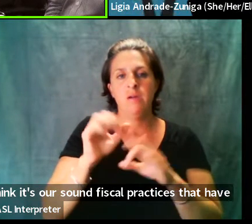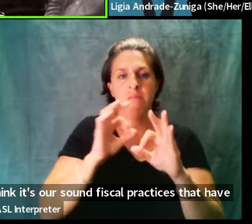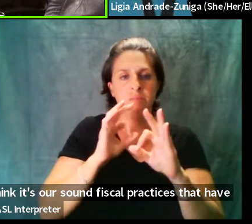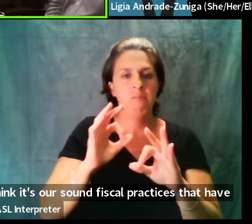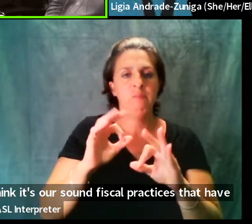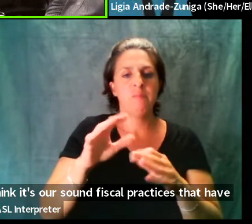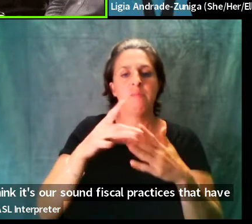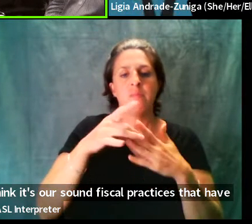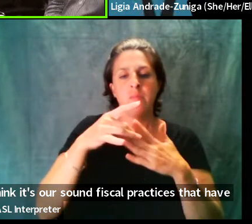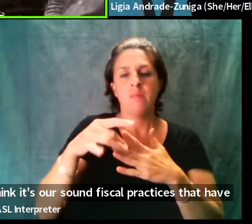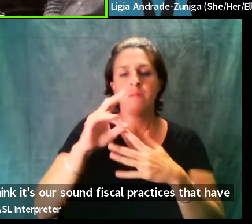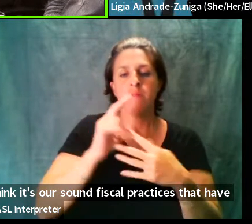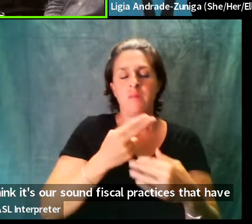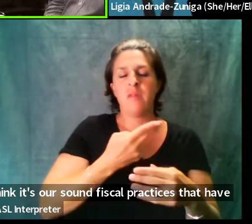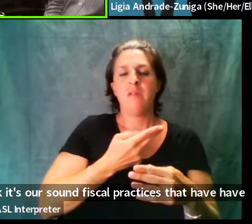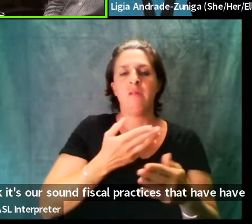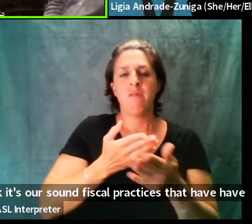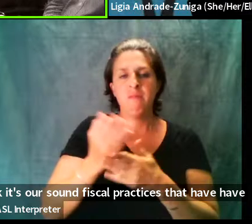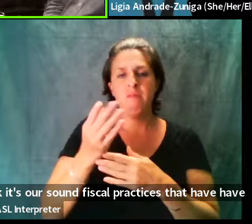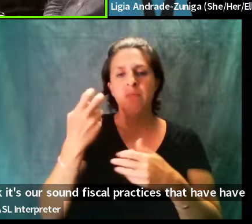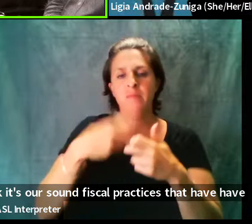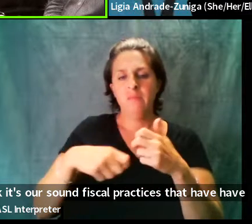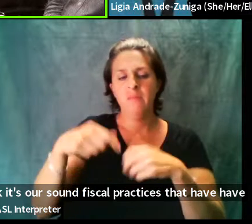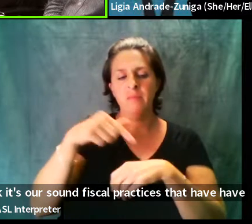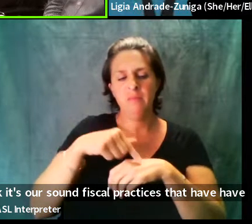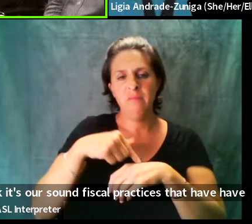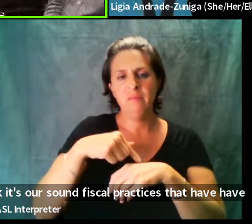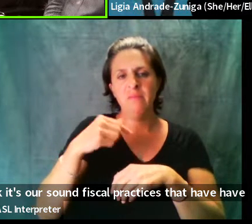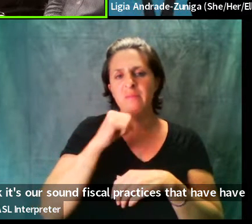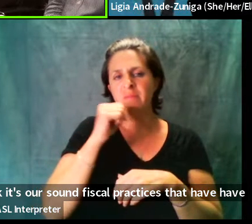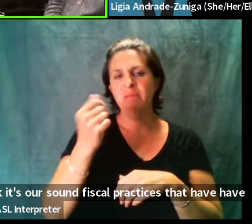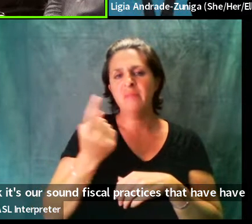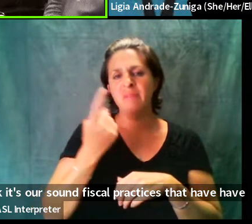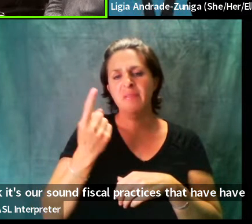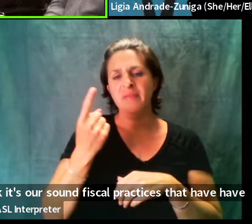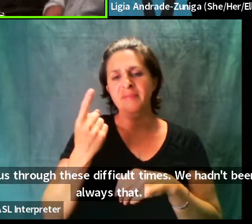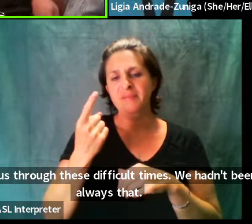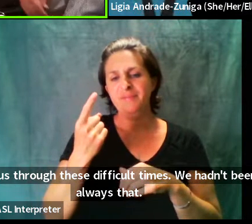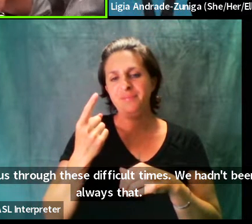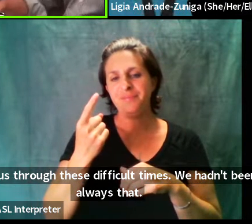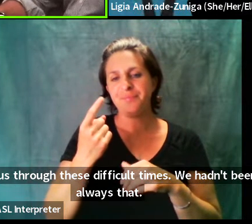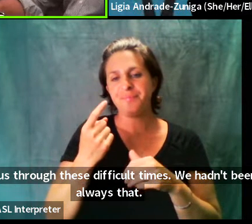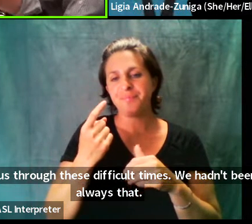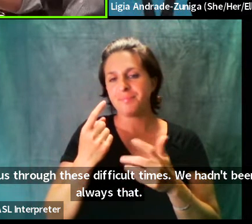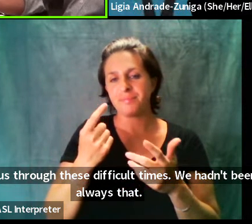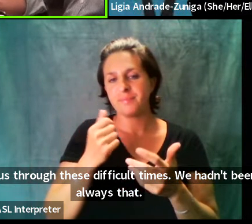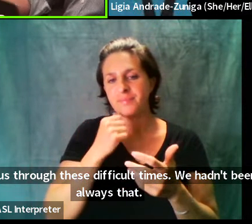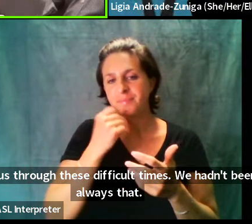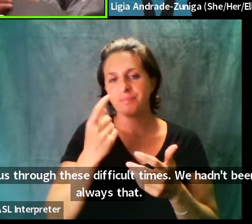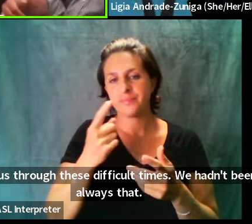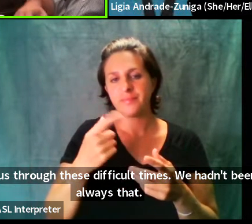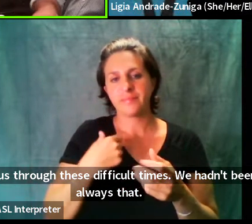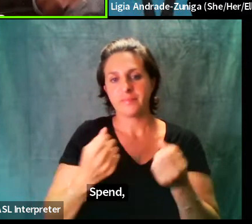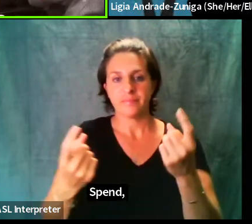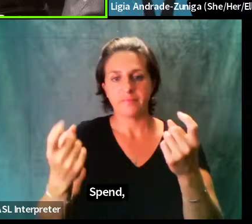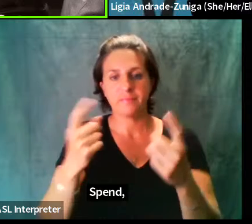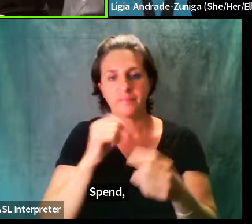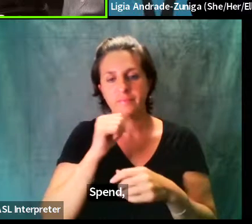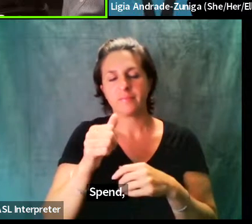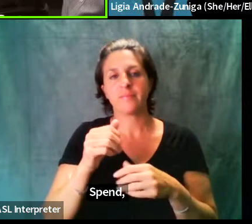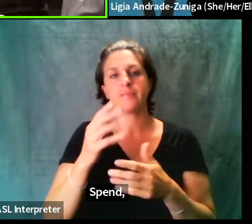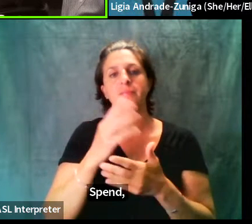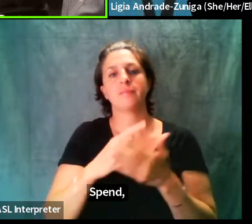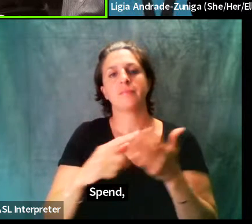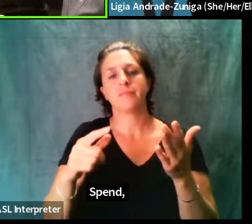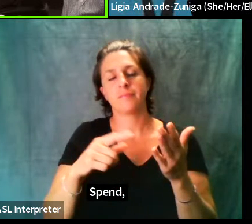through these difficult times. We have not been always at Spend. no. Well, no, but I mean, sometimes things are beyond